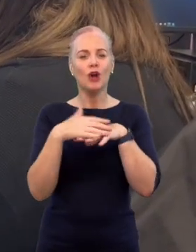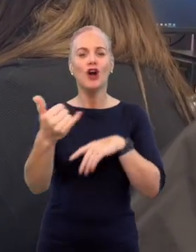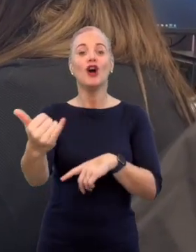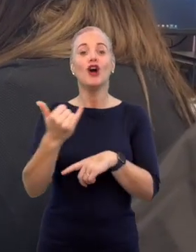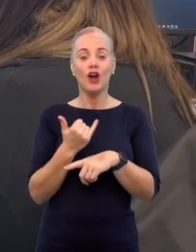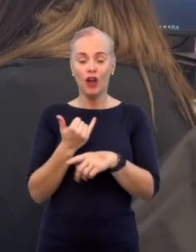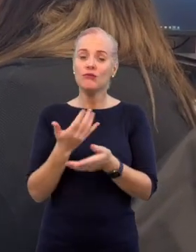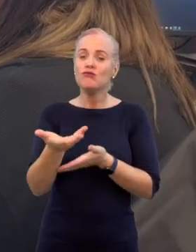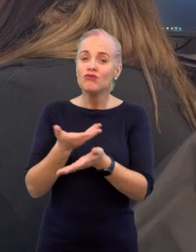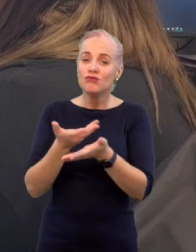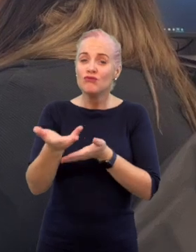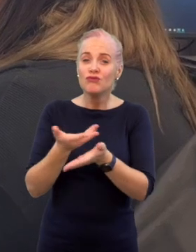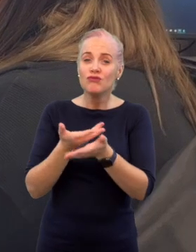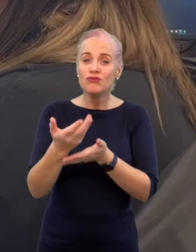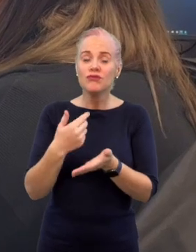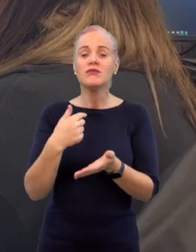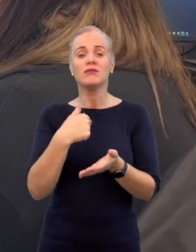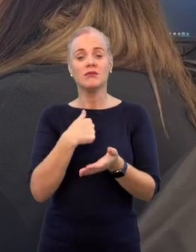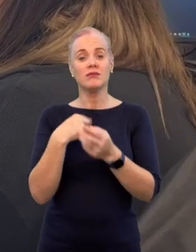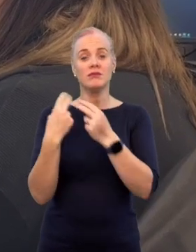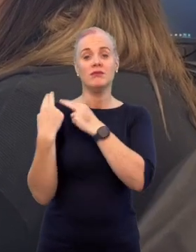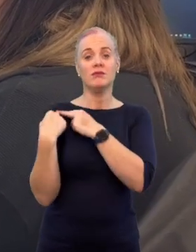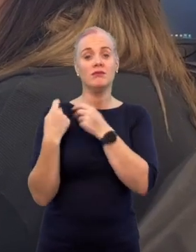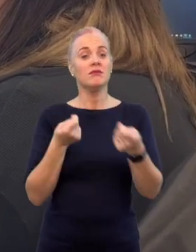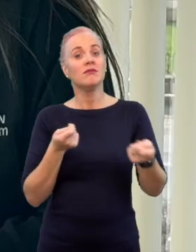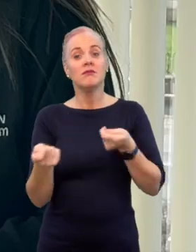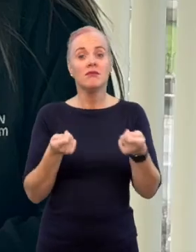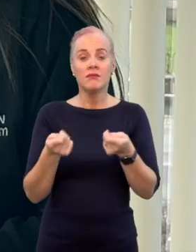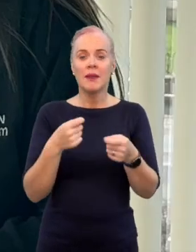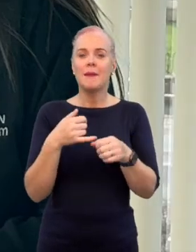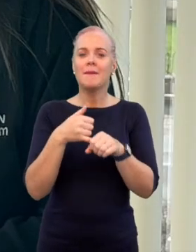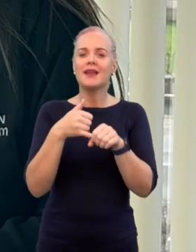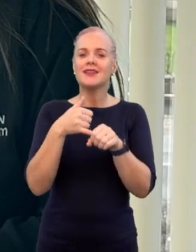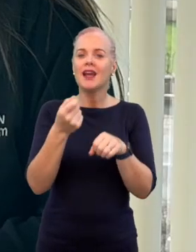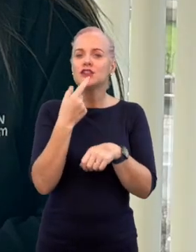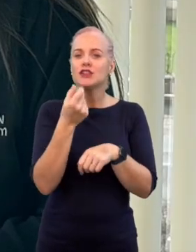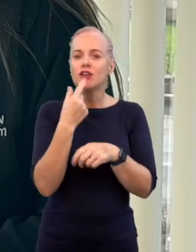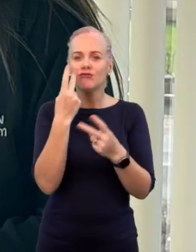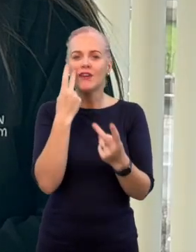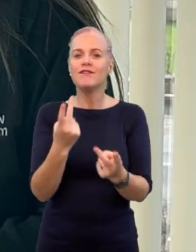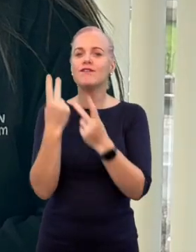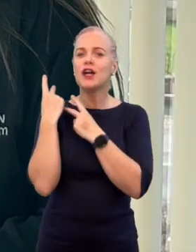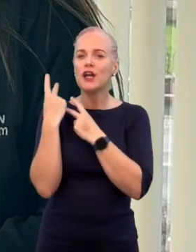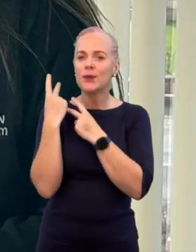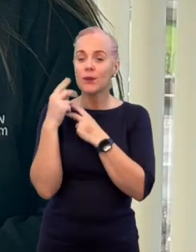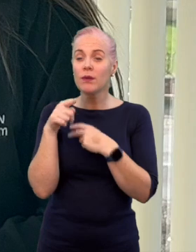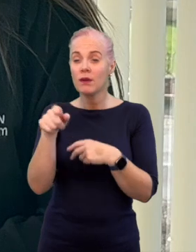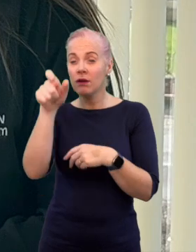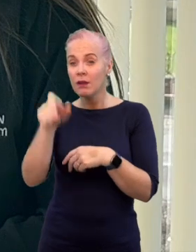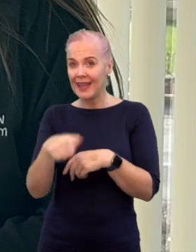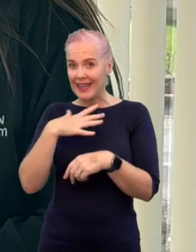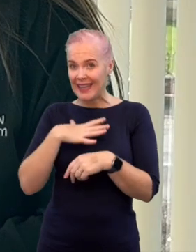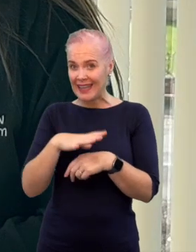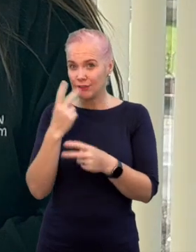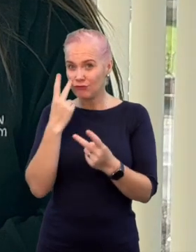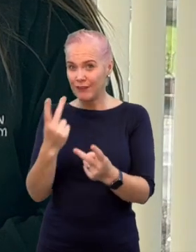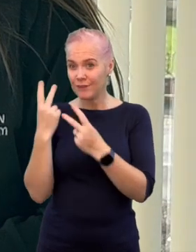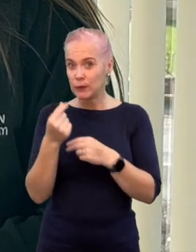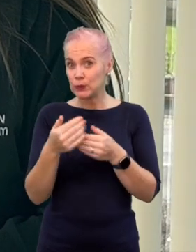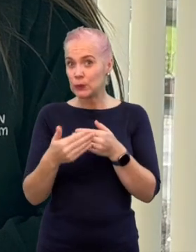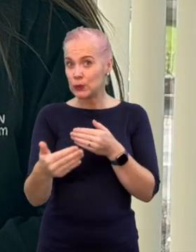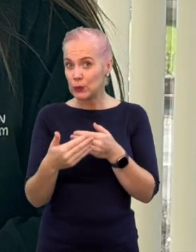network. On a day-to-day basis, the care coordinators will facilitate medication reviews, which includes booking patients